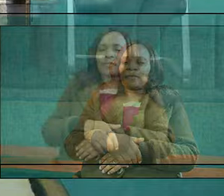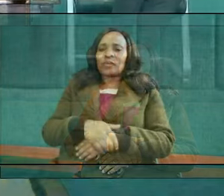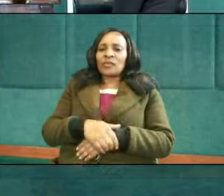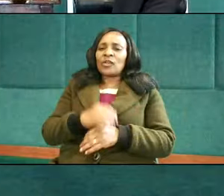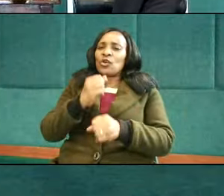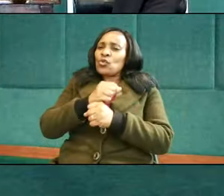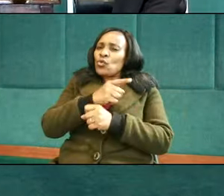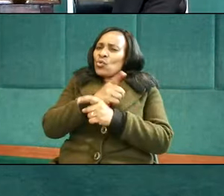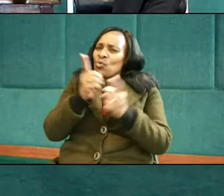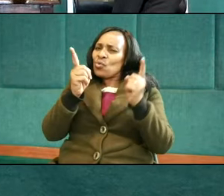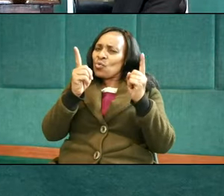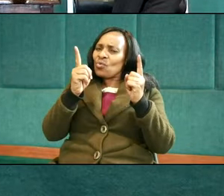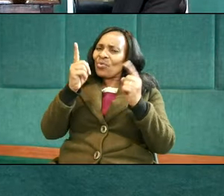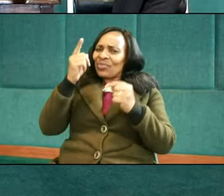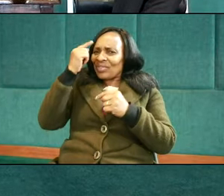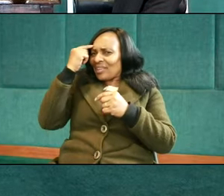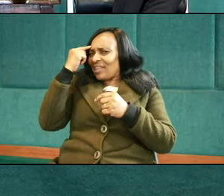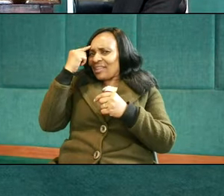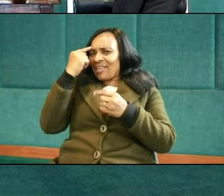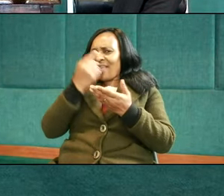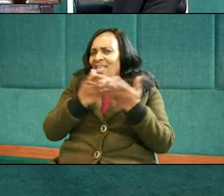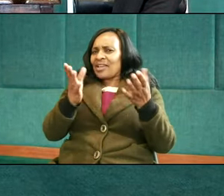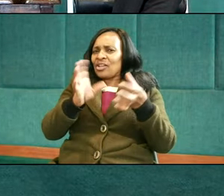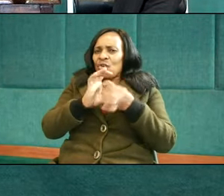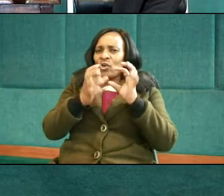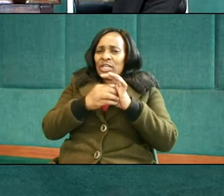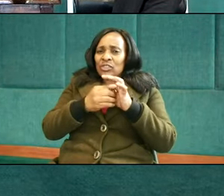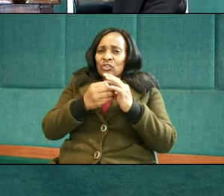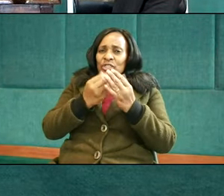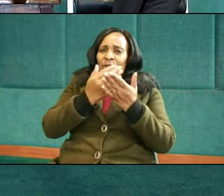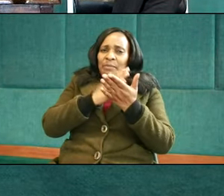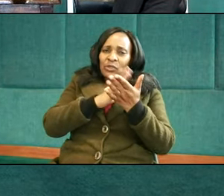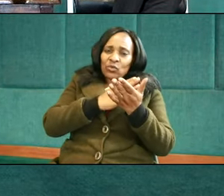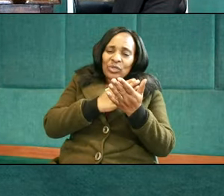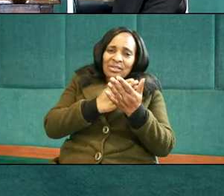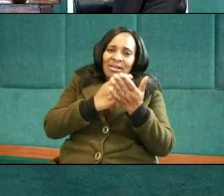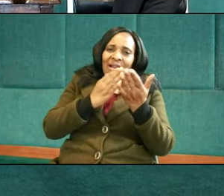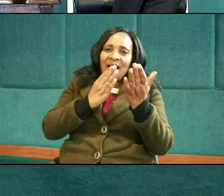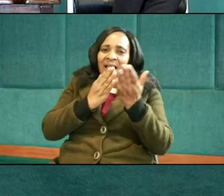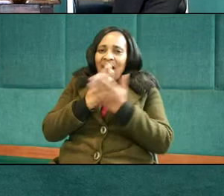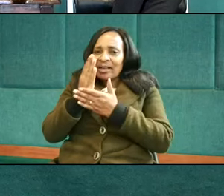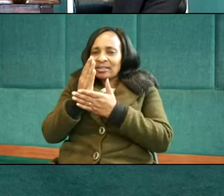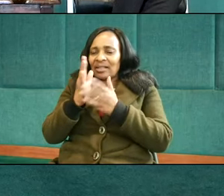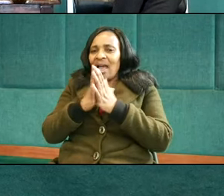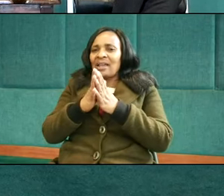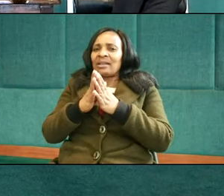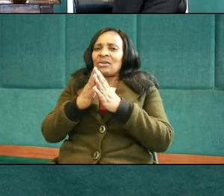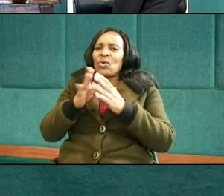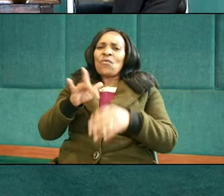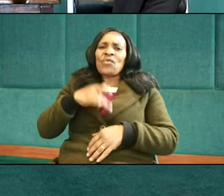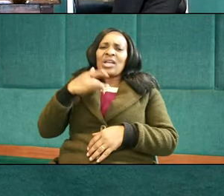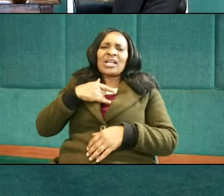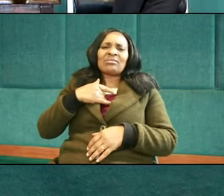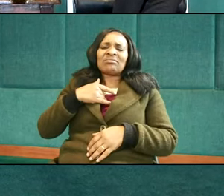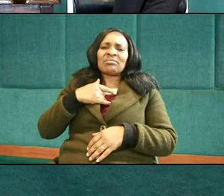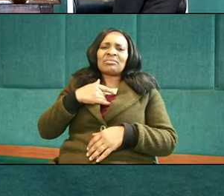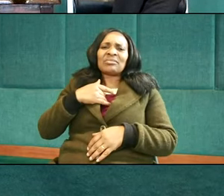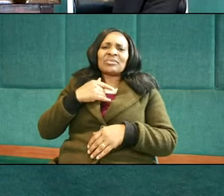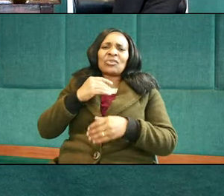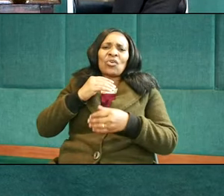Do you guys think that there is any connection between pride and the unwillingness to confess?